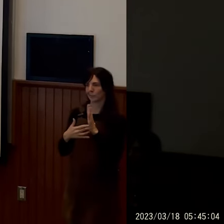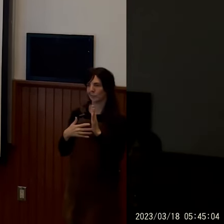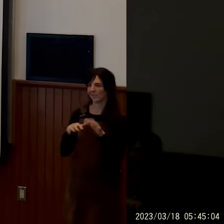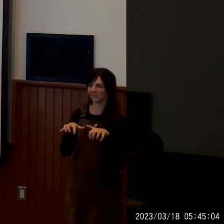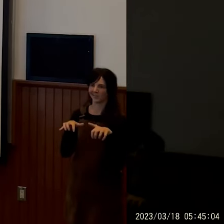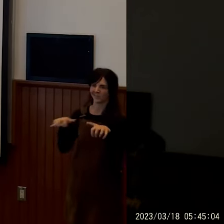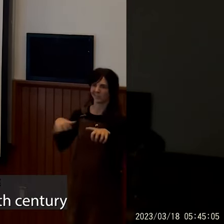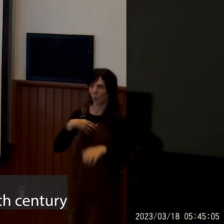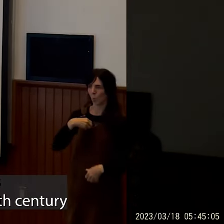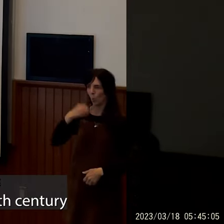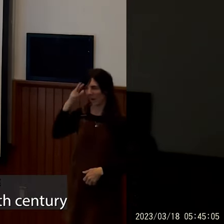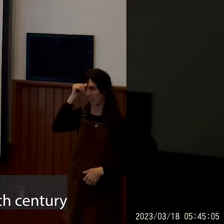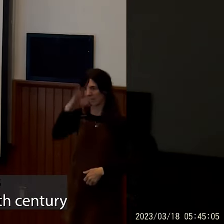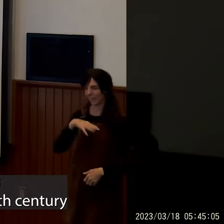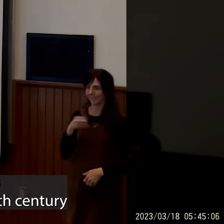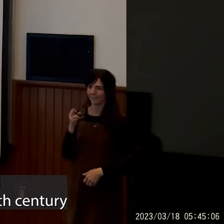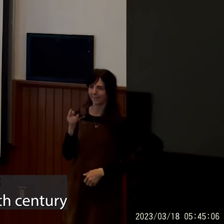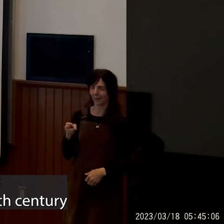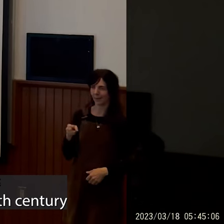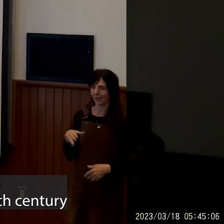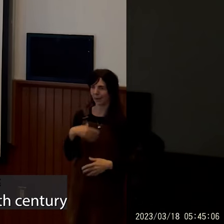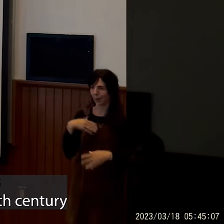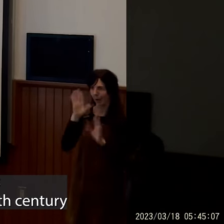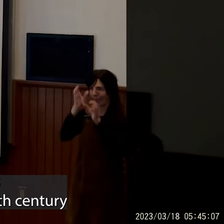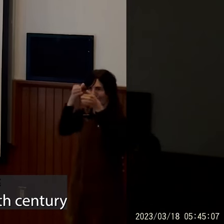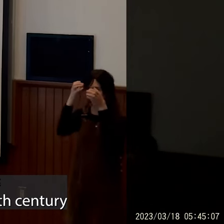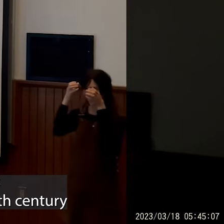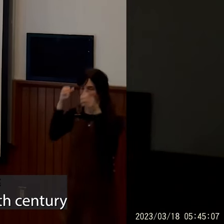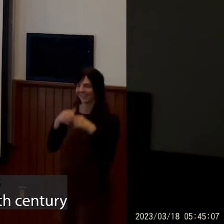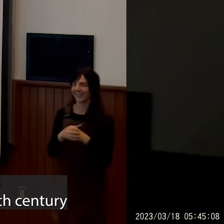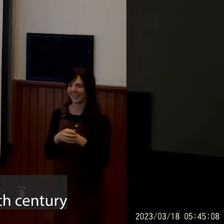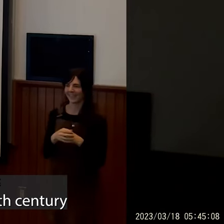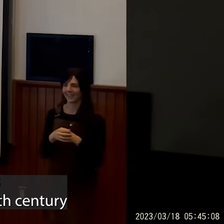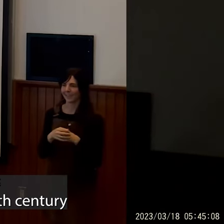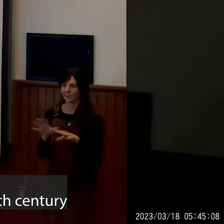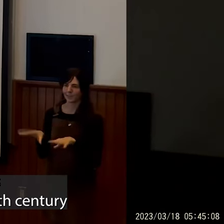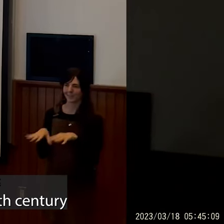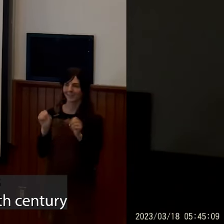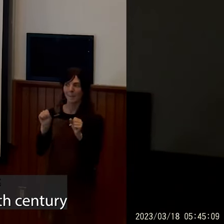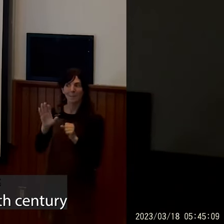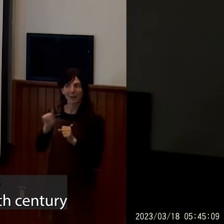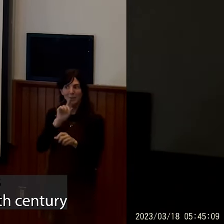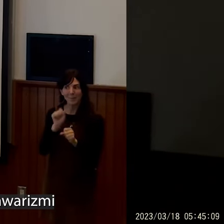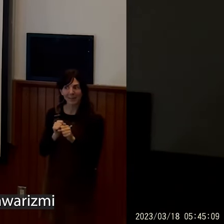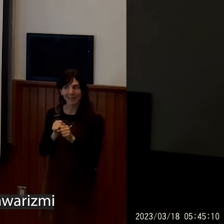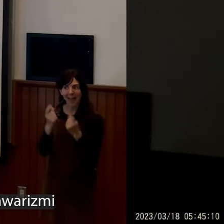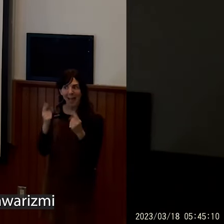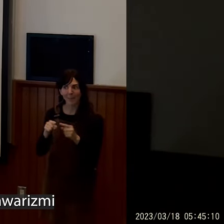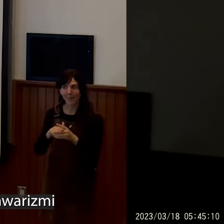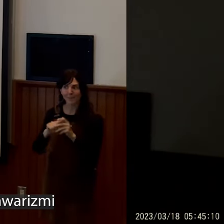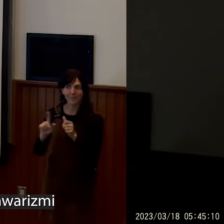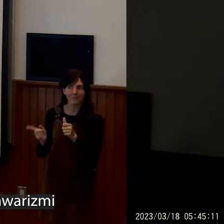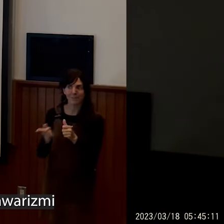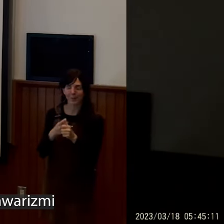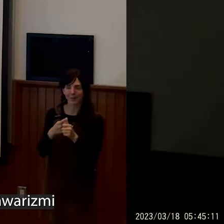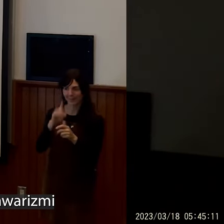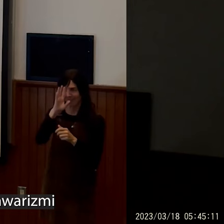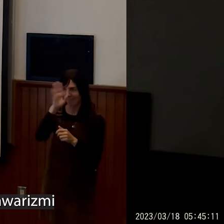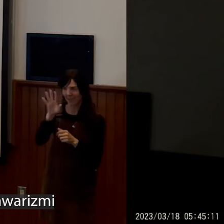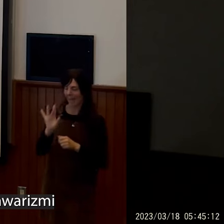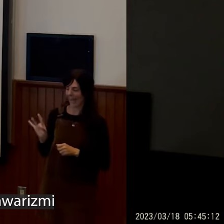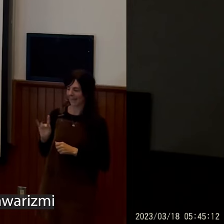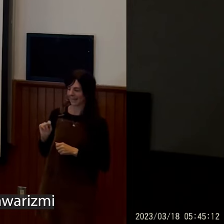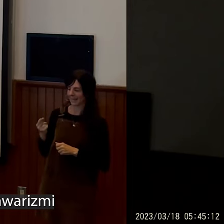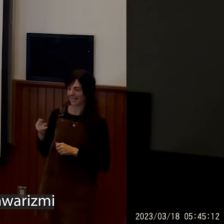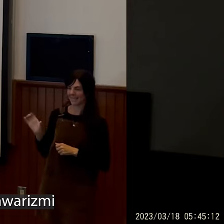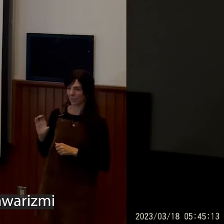that supposedly are the technological geniuses. When algorithms were invented in the 8th century in Uzbekistan by